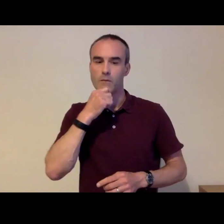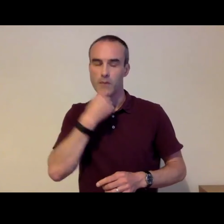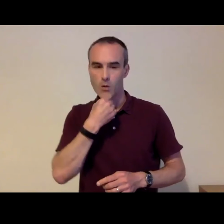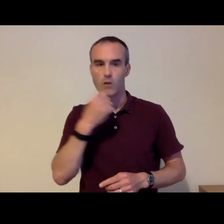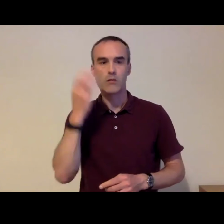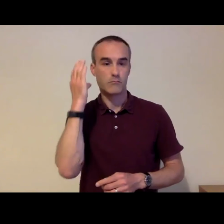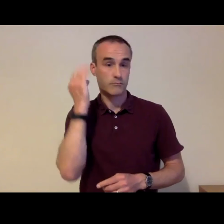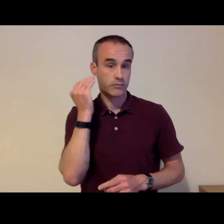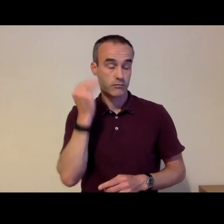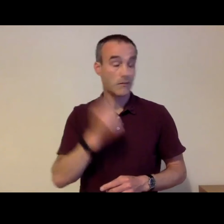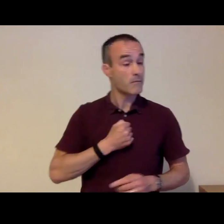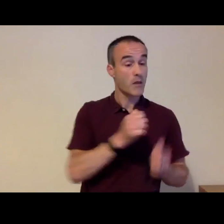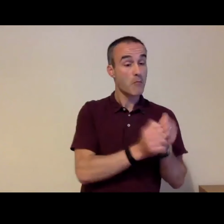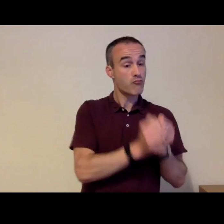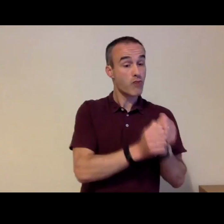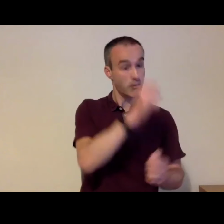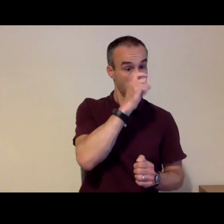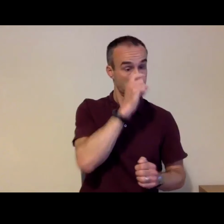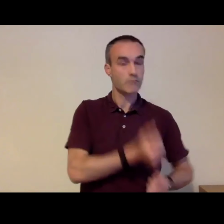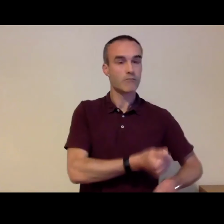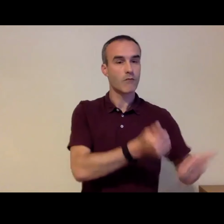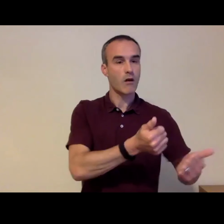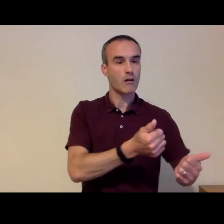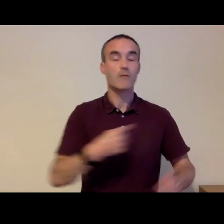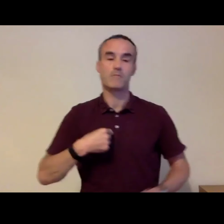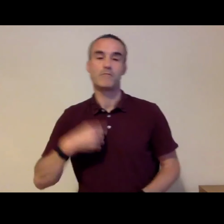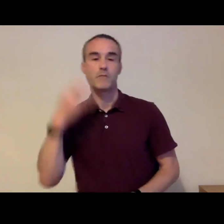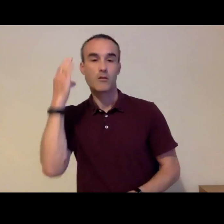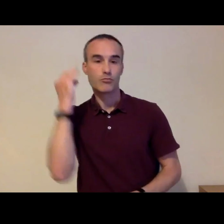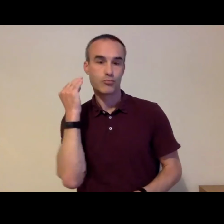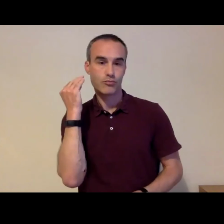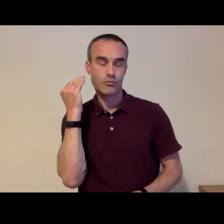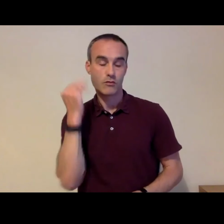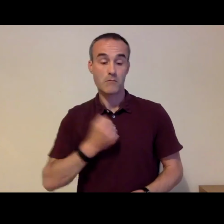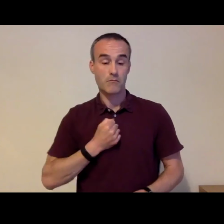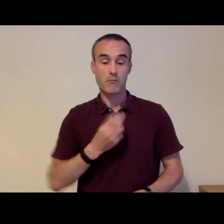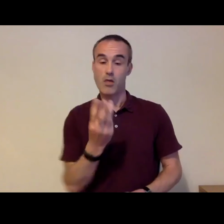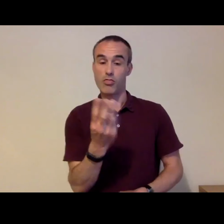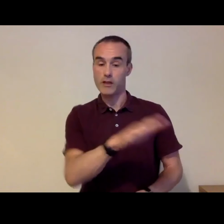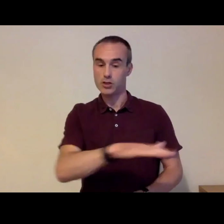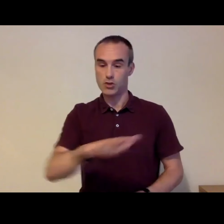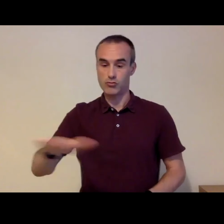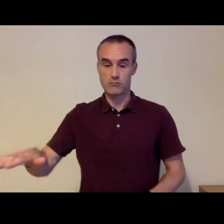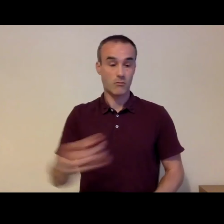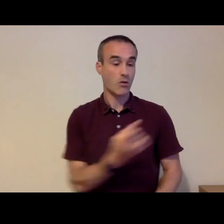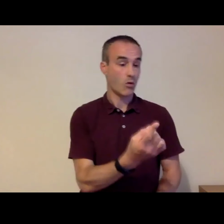brother and my sister are fine, I've got it. Of my 3 children, 1 has got it, but the other 2